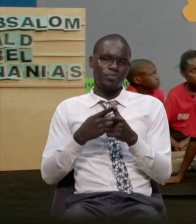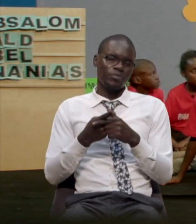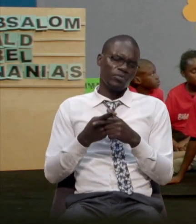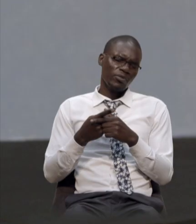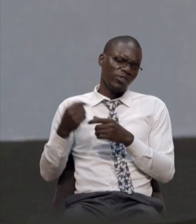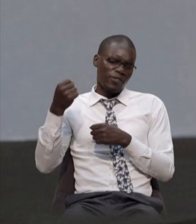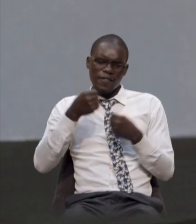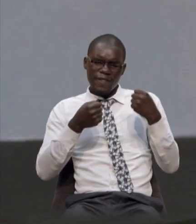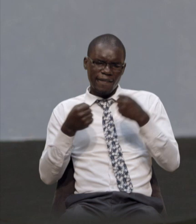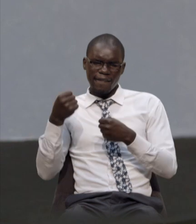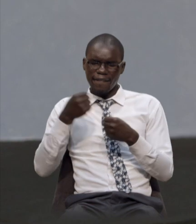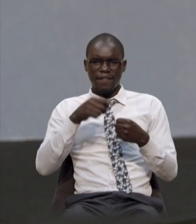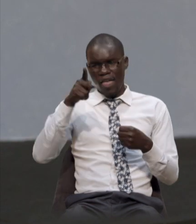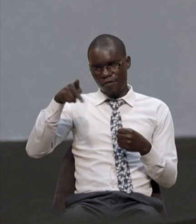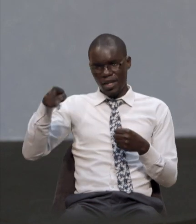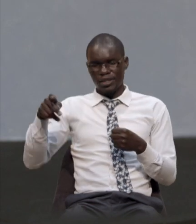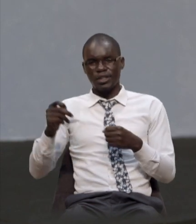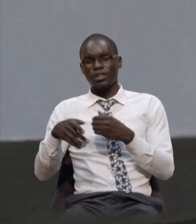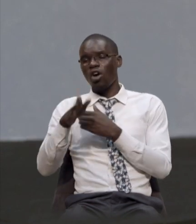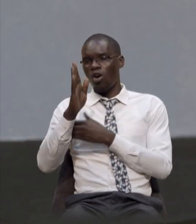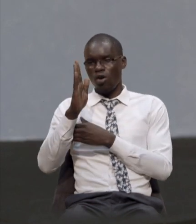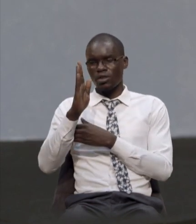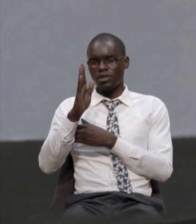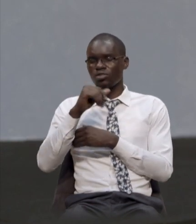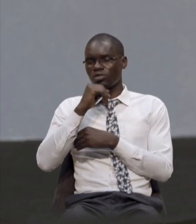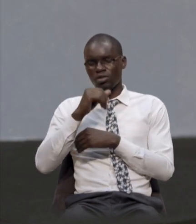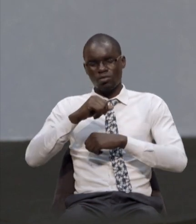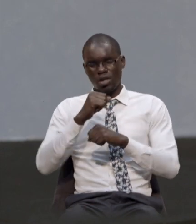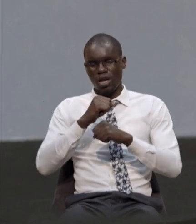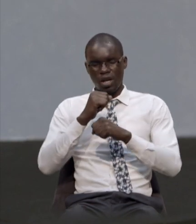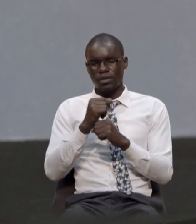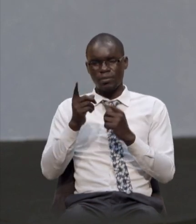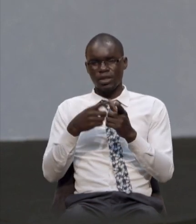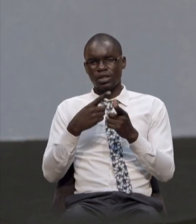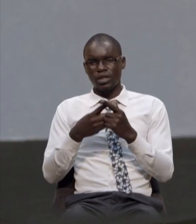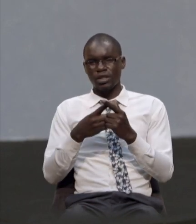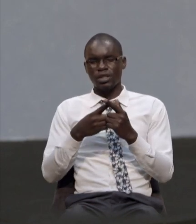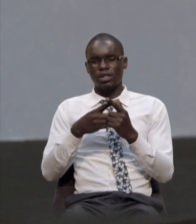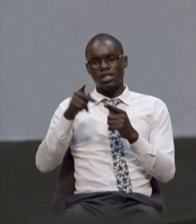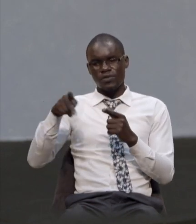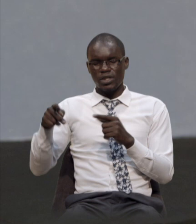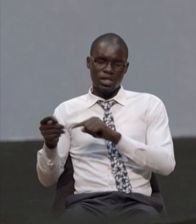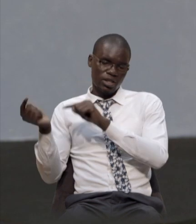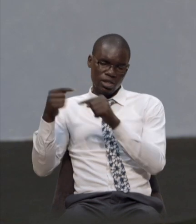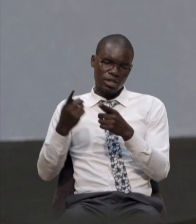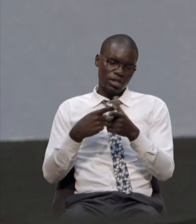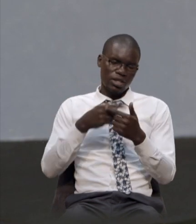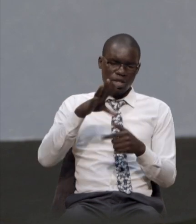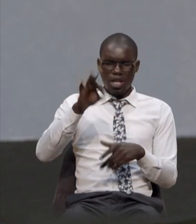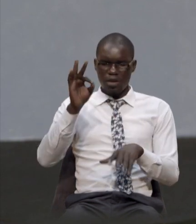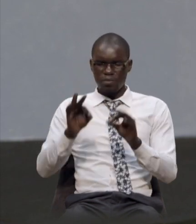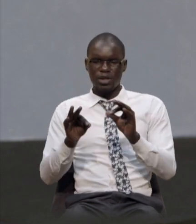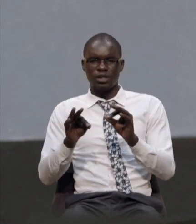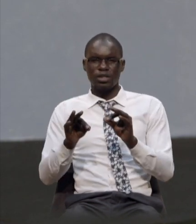because God was not very happy, they went and fought. And then the Philistines came. And then they picked the Ark of the